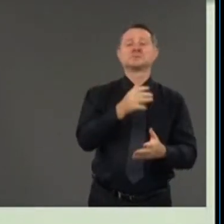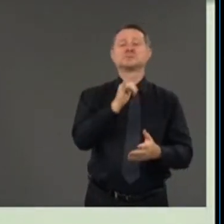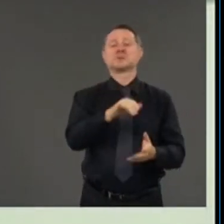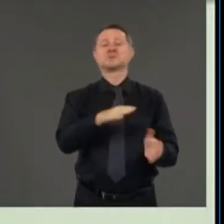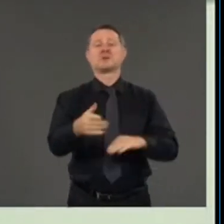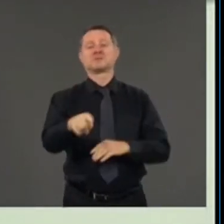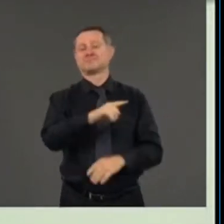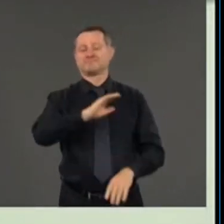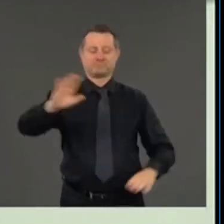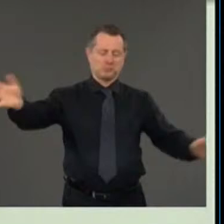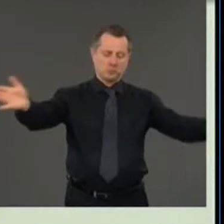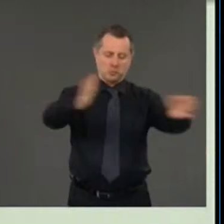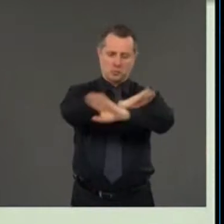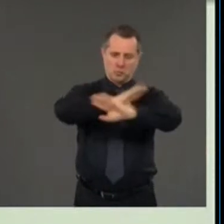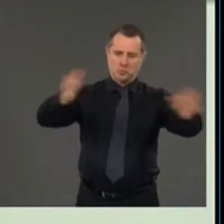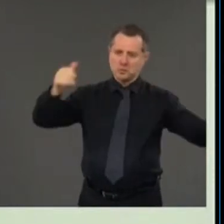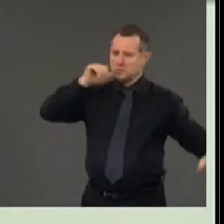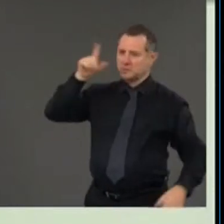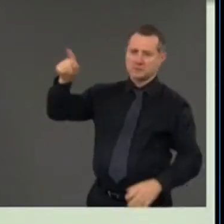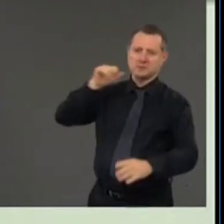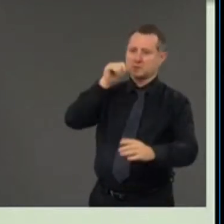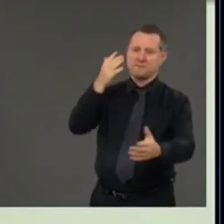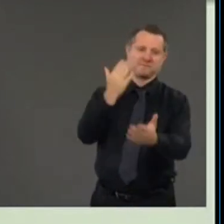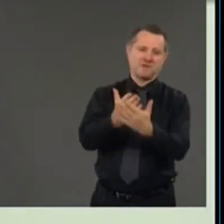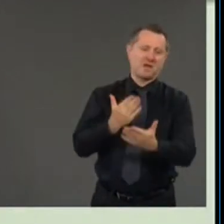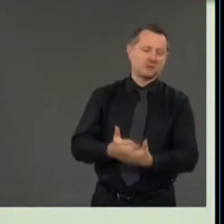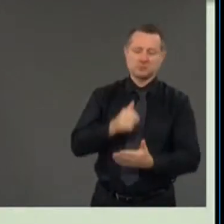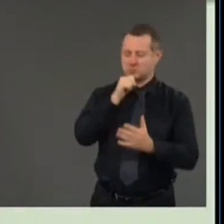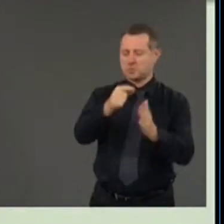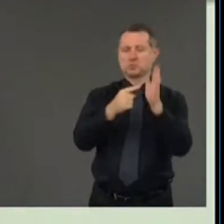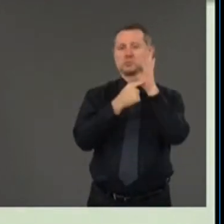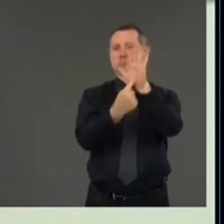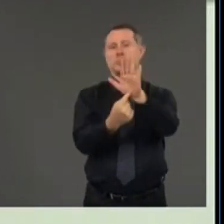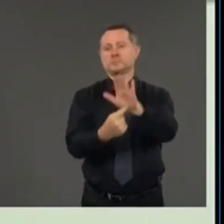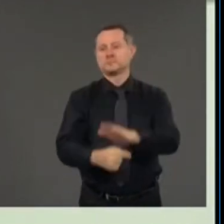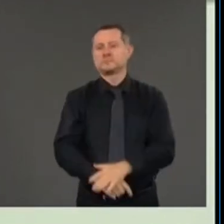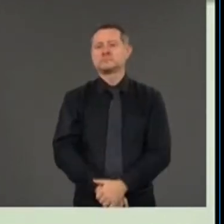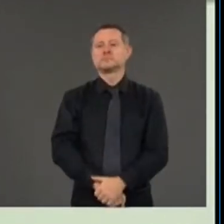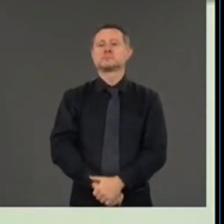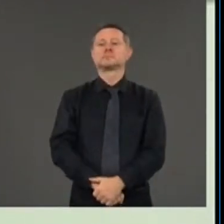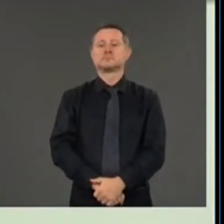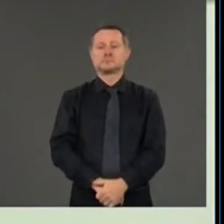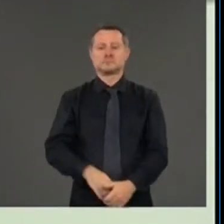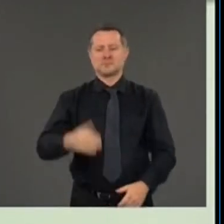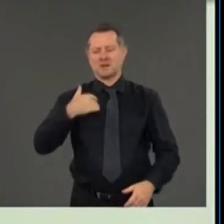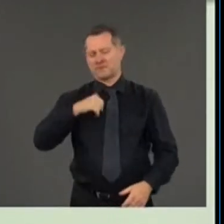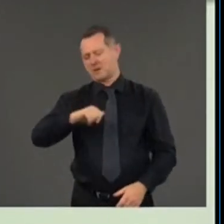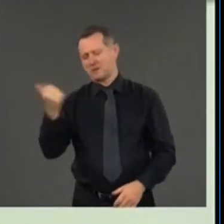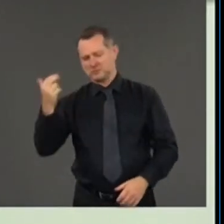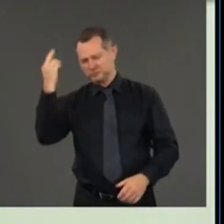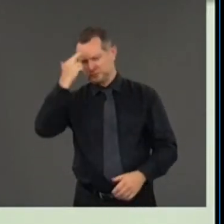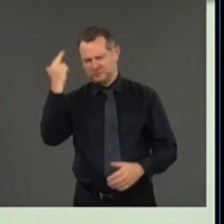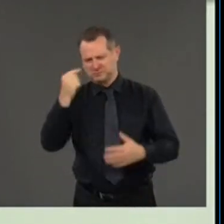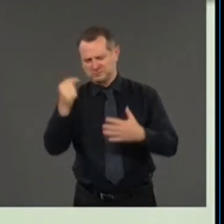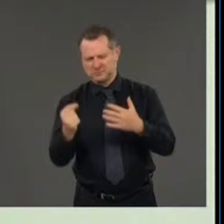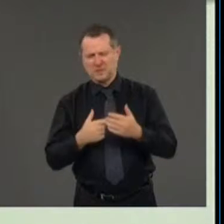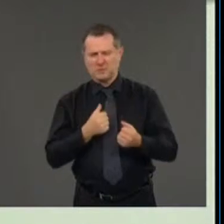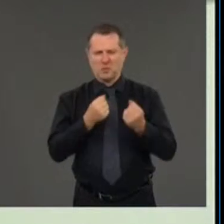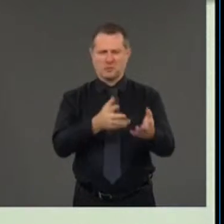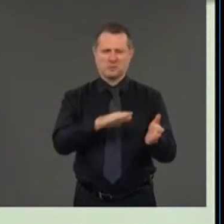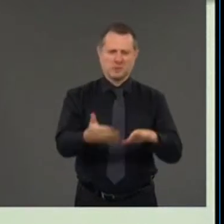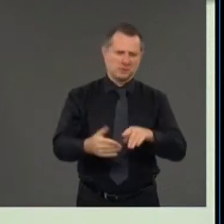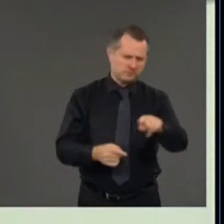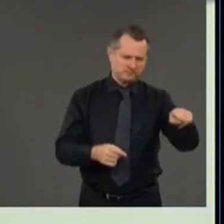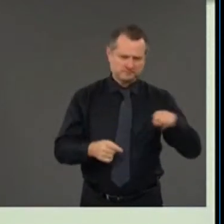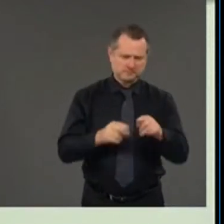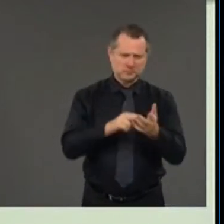facts. Definitely not. Many other reasons. And that is something that